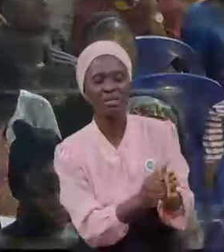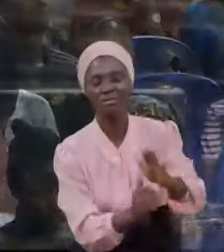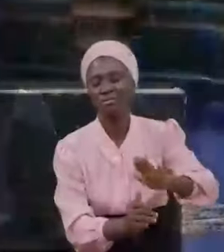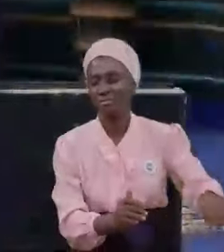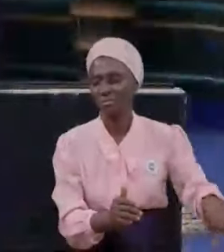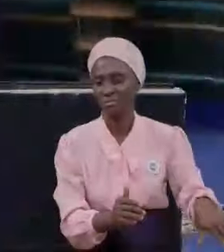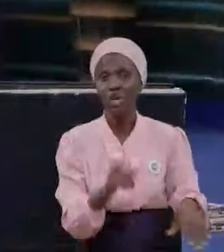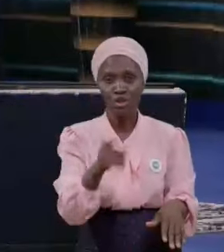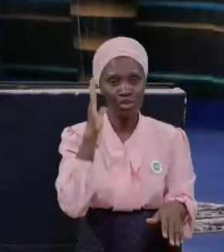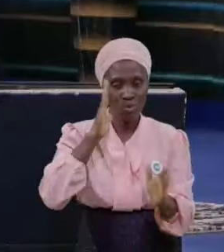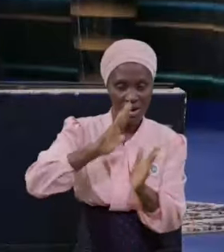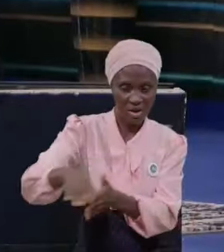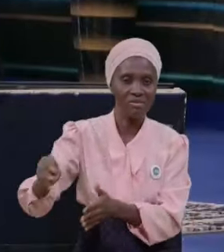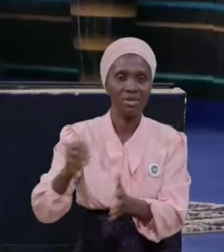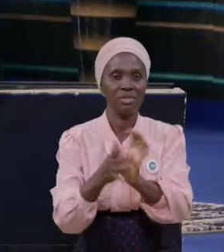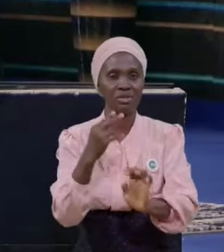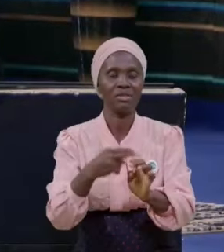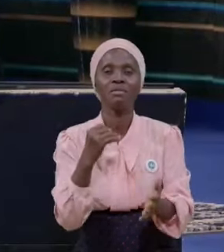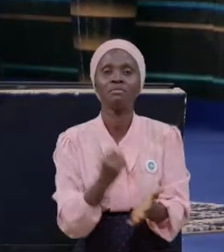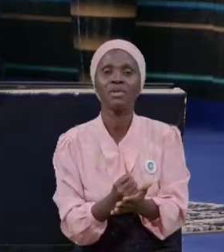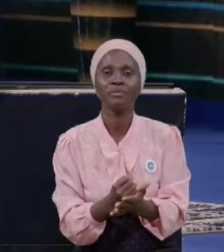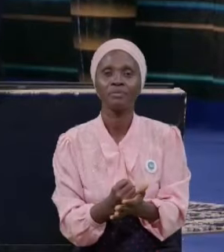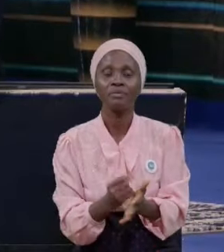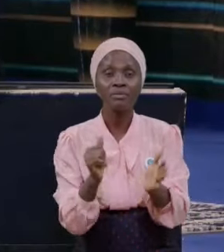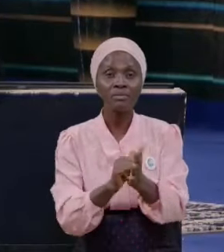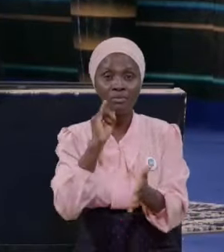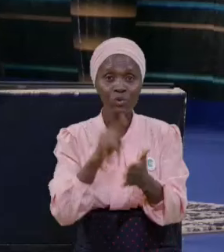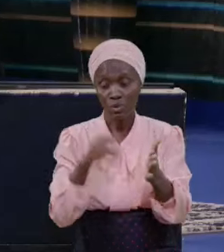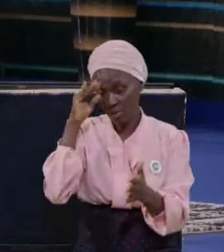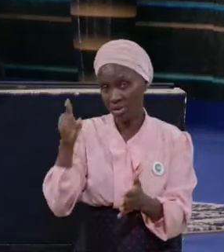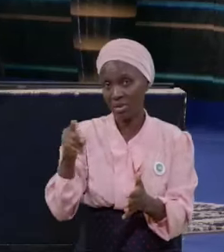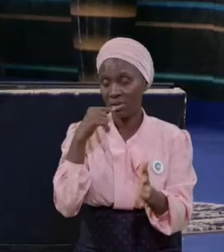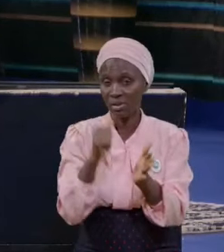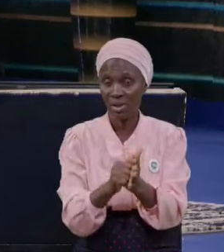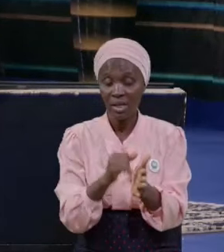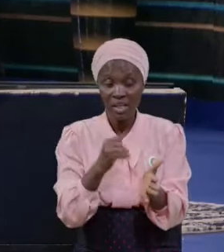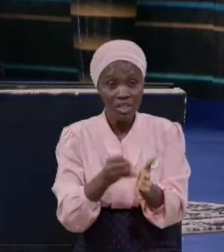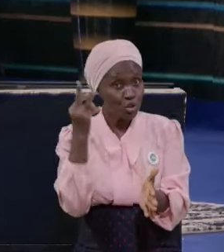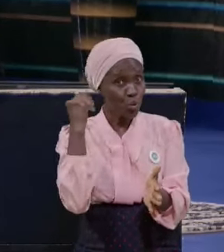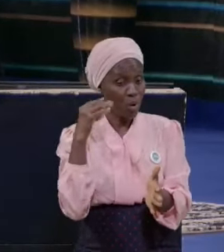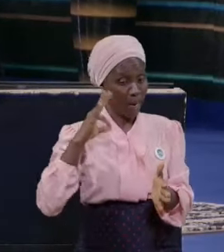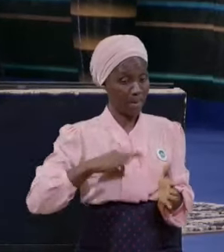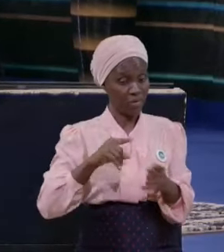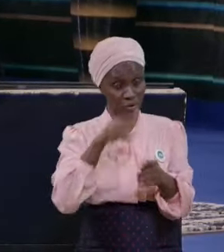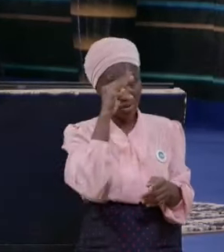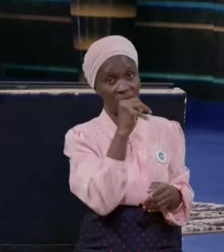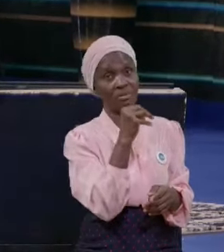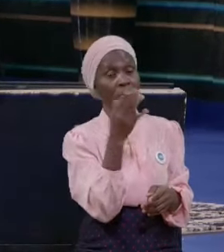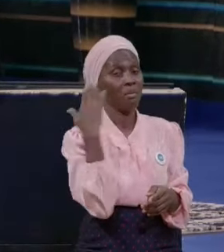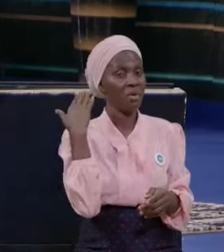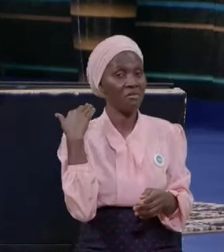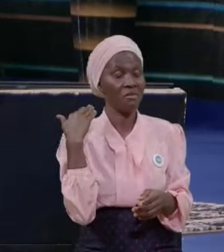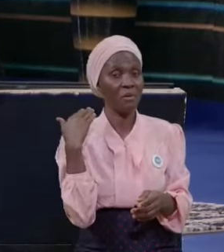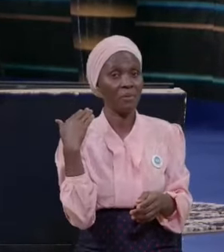said, it was a profit to him, being, he says, more exceedingly